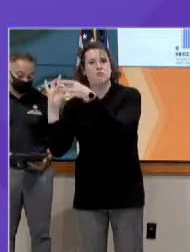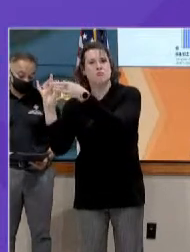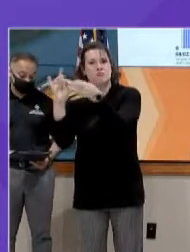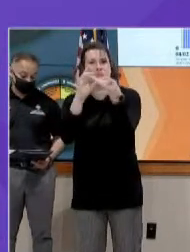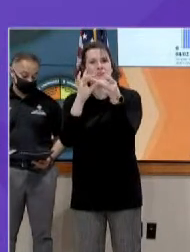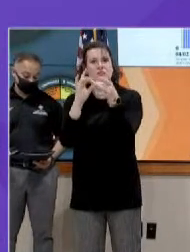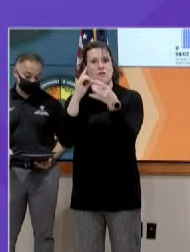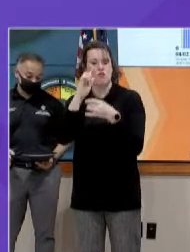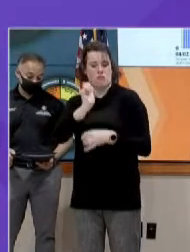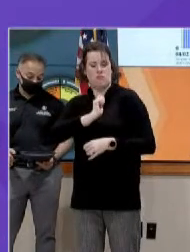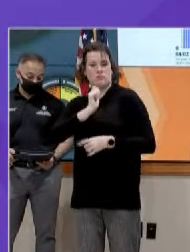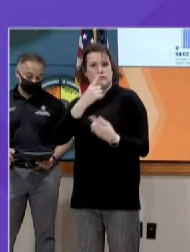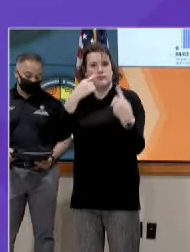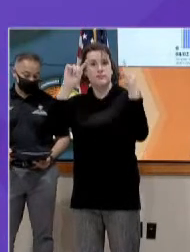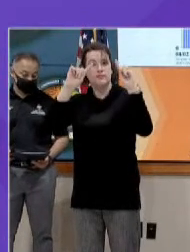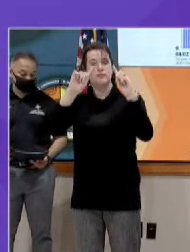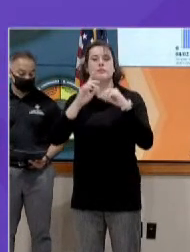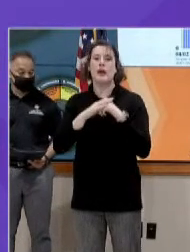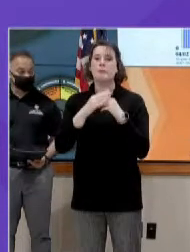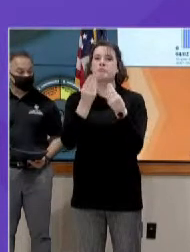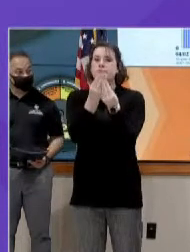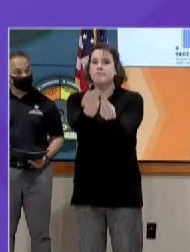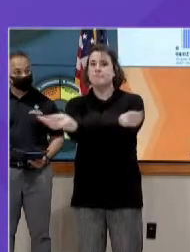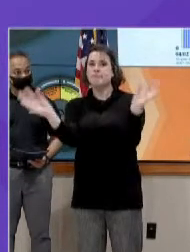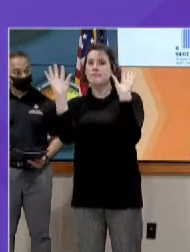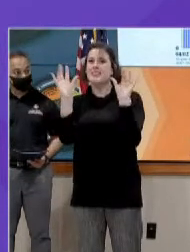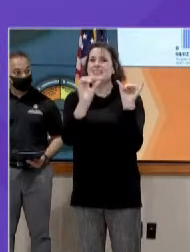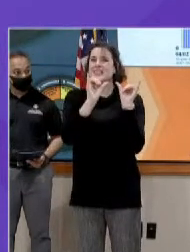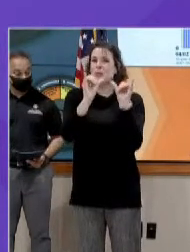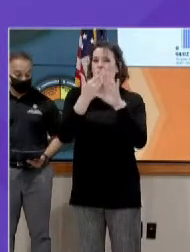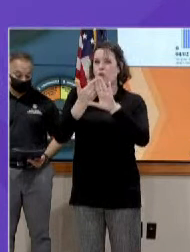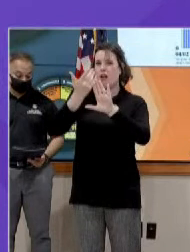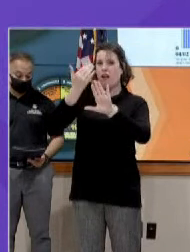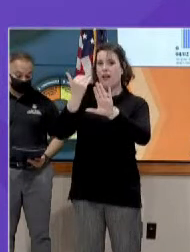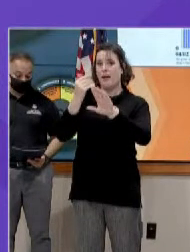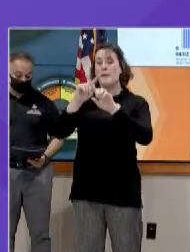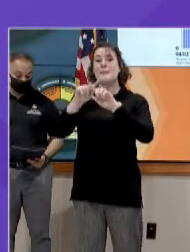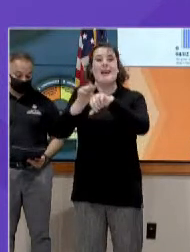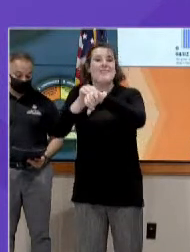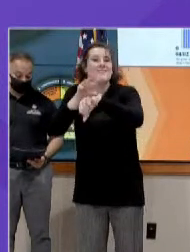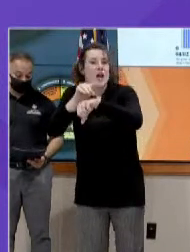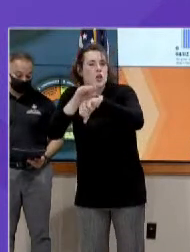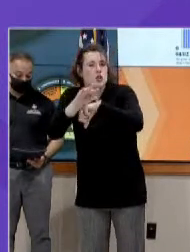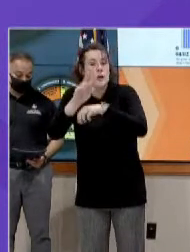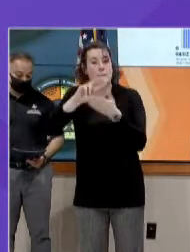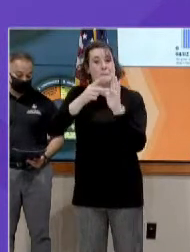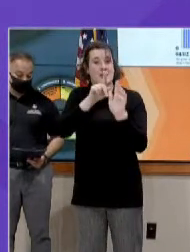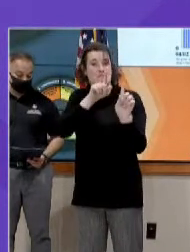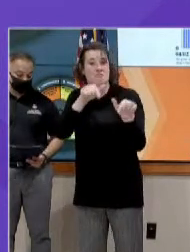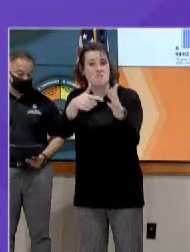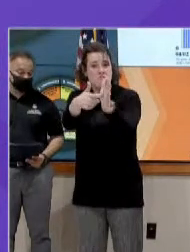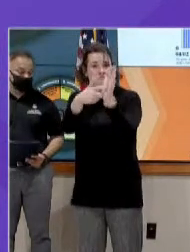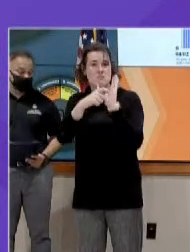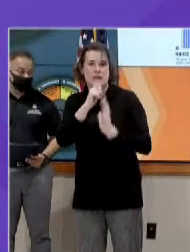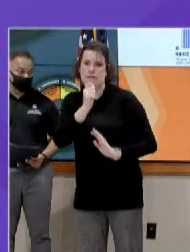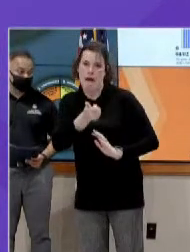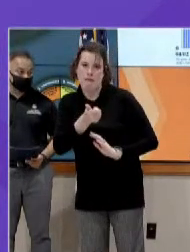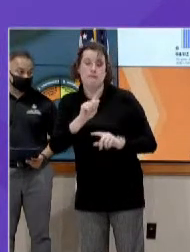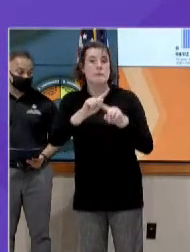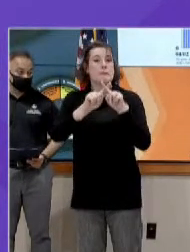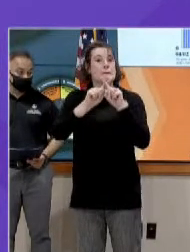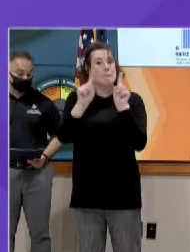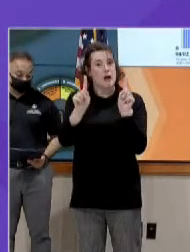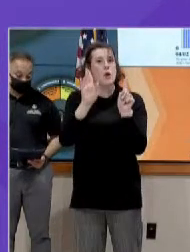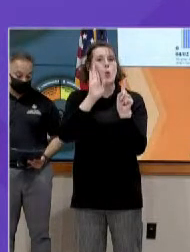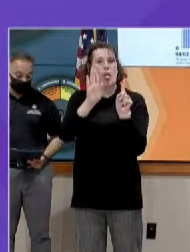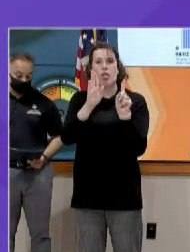am issuing something very similar to the initial order. It will be an advisory, but it will mirror the initial order